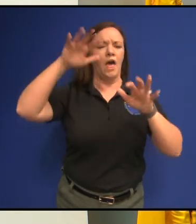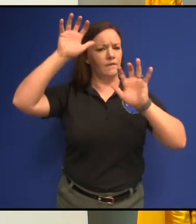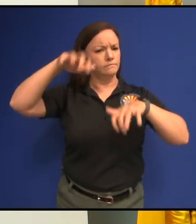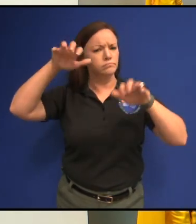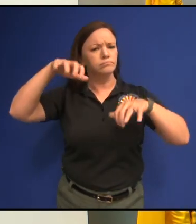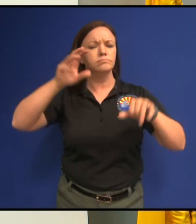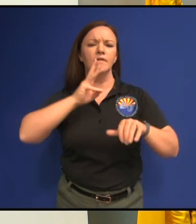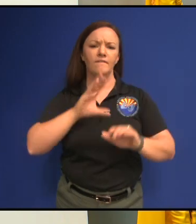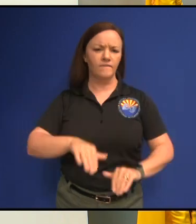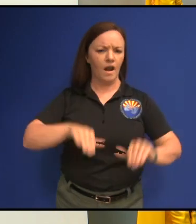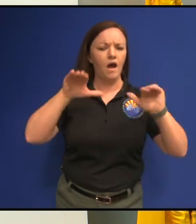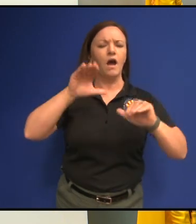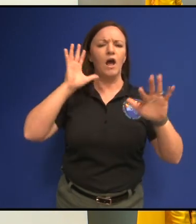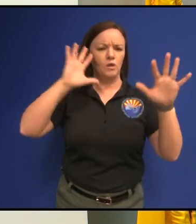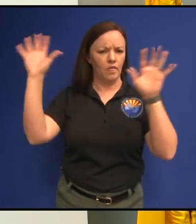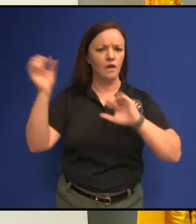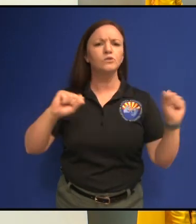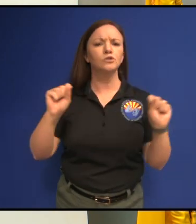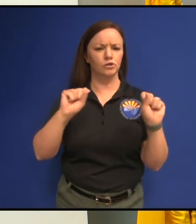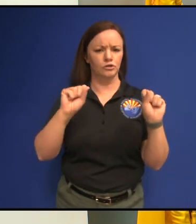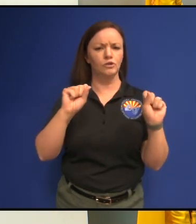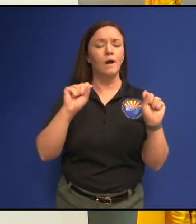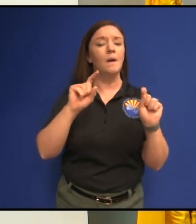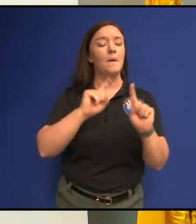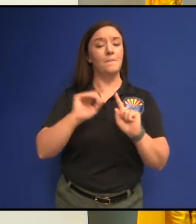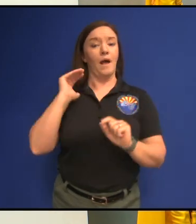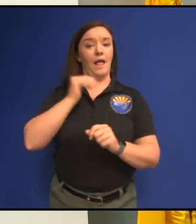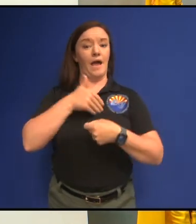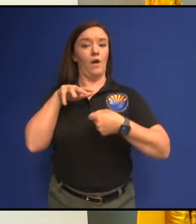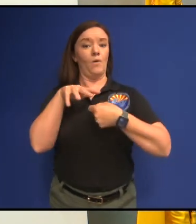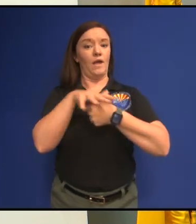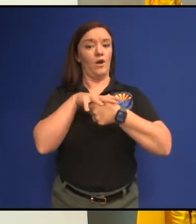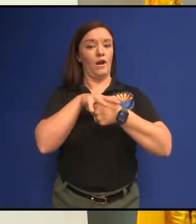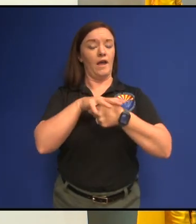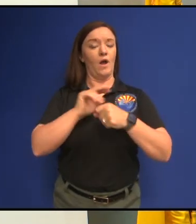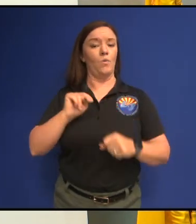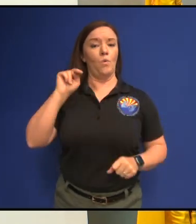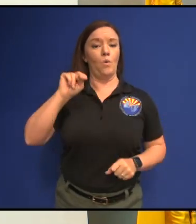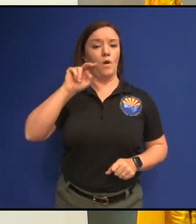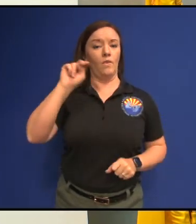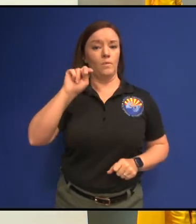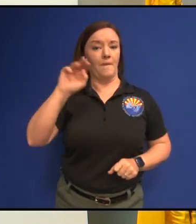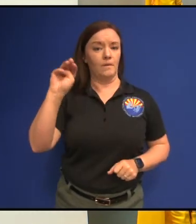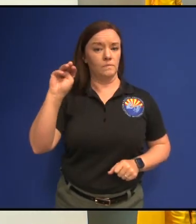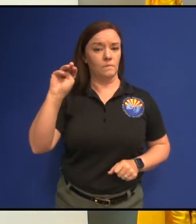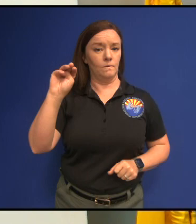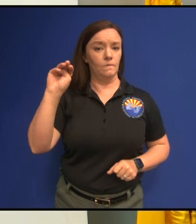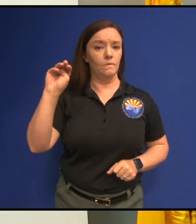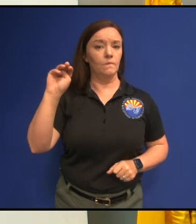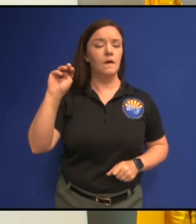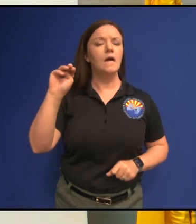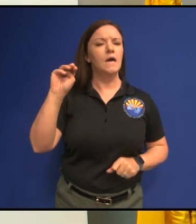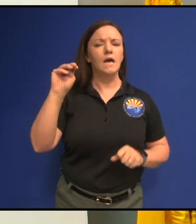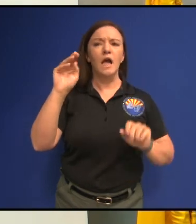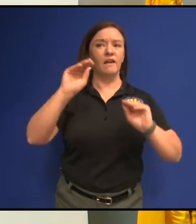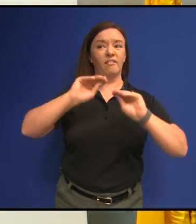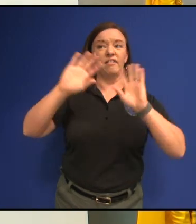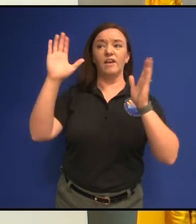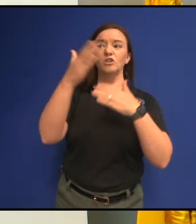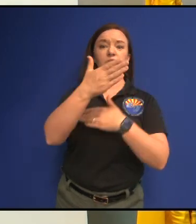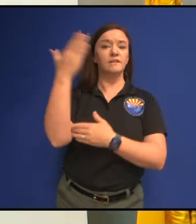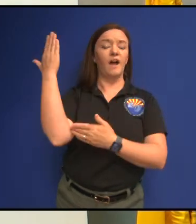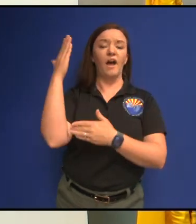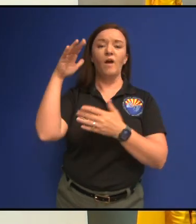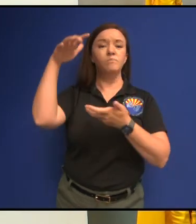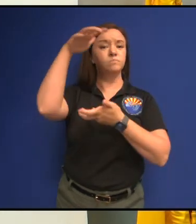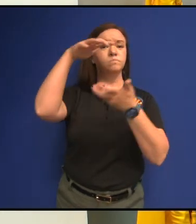severe thunderstorms. But if we look over our area here in northern New Mexico, we see pretty clear skies across the